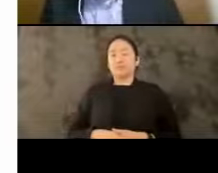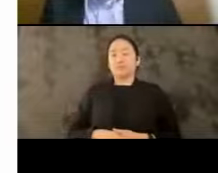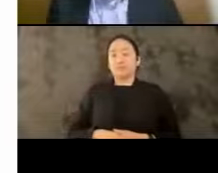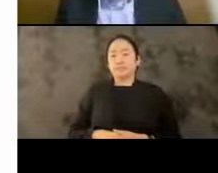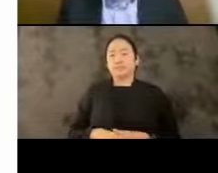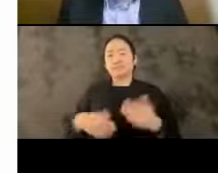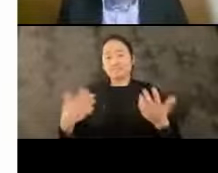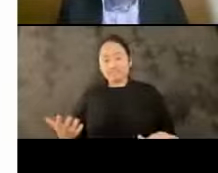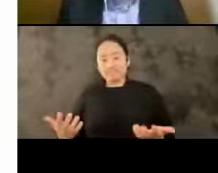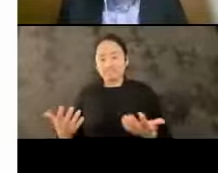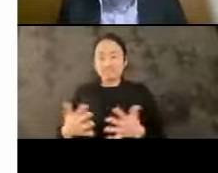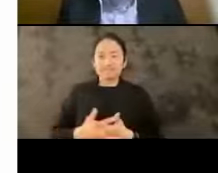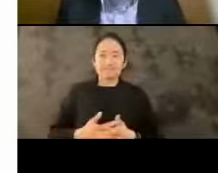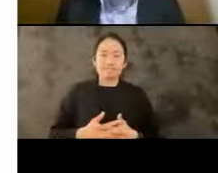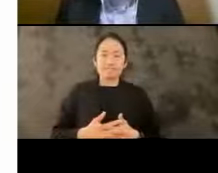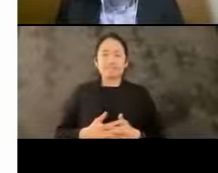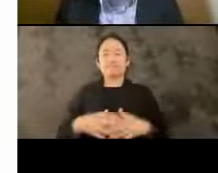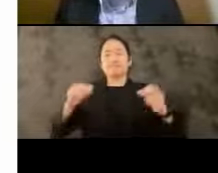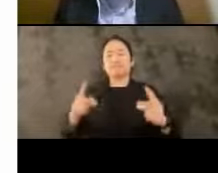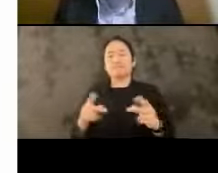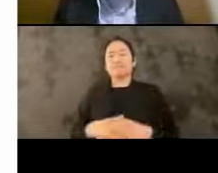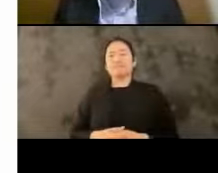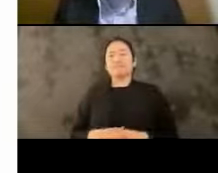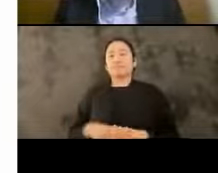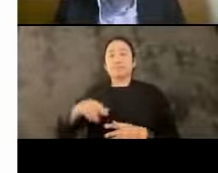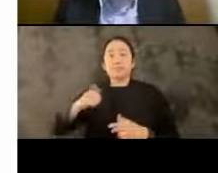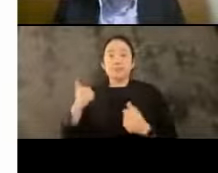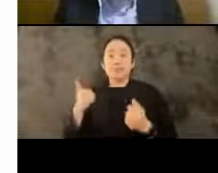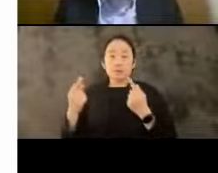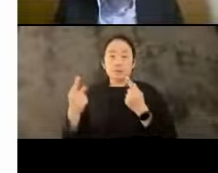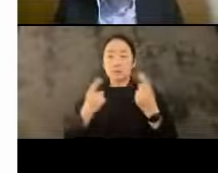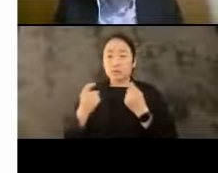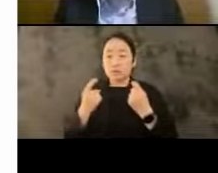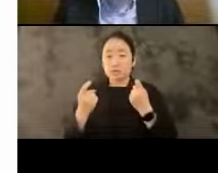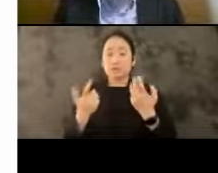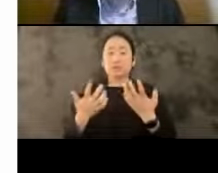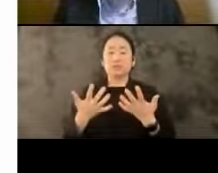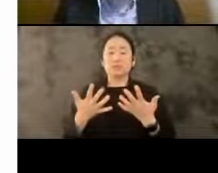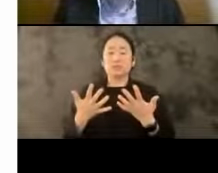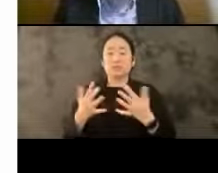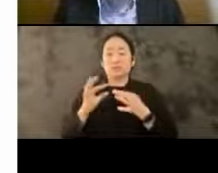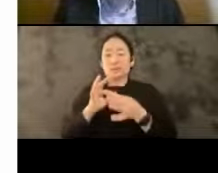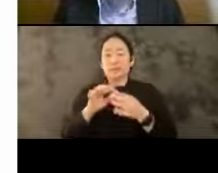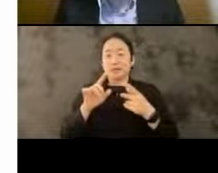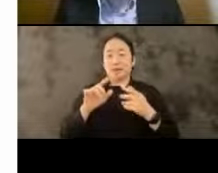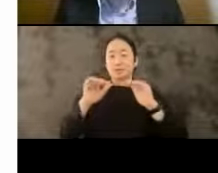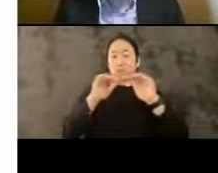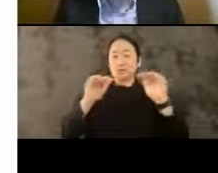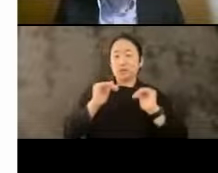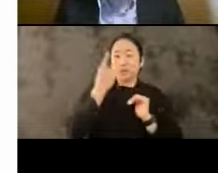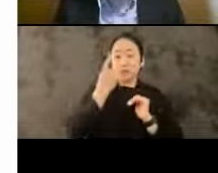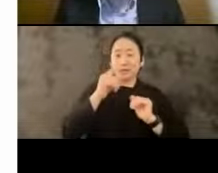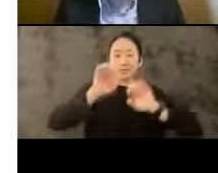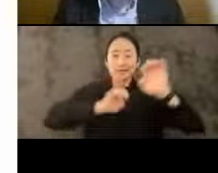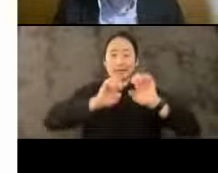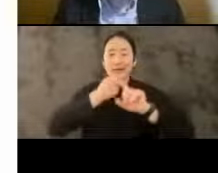all right. So any questions regarding the Tier 1 evaluation that we've gone through